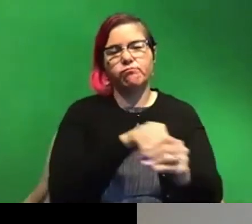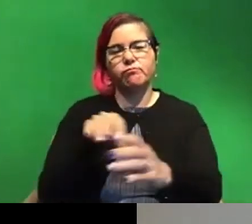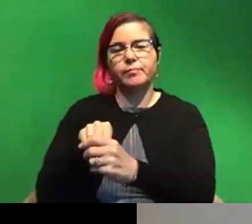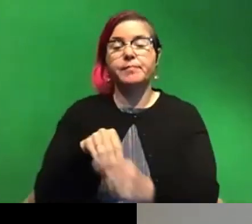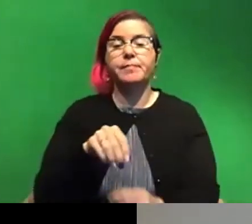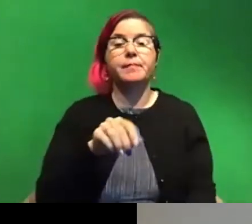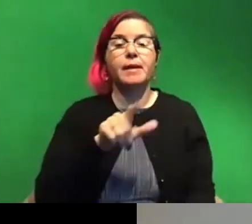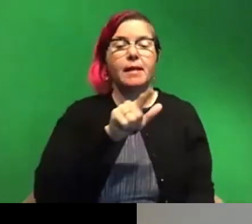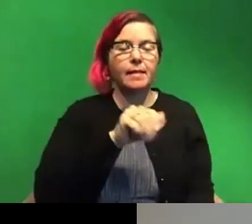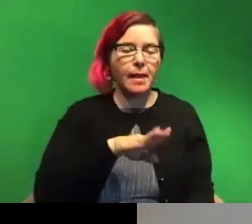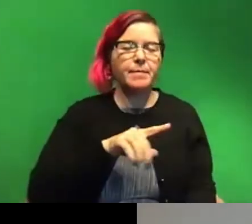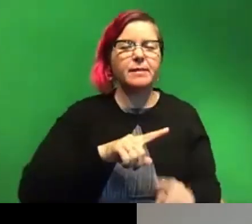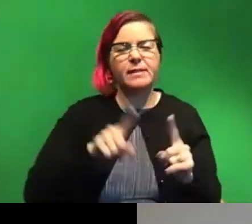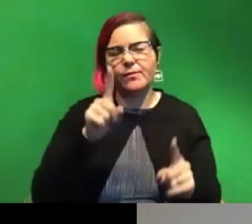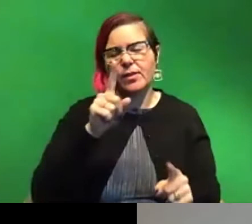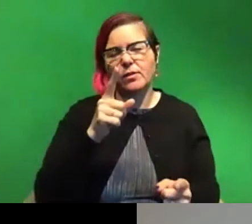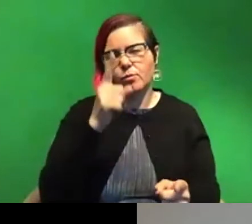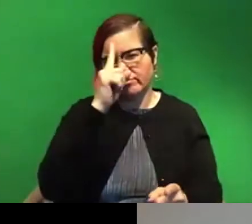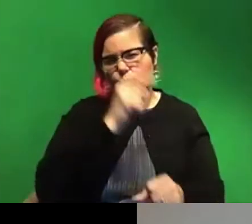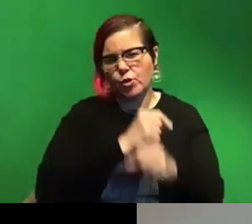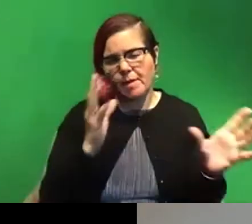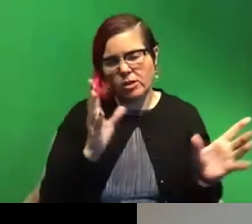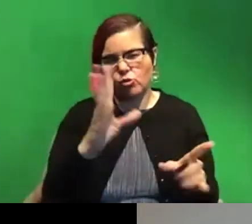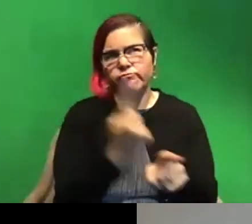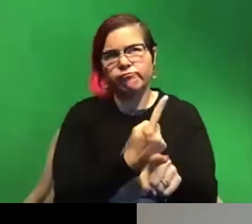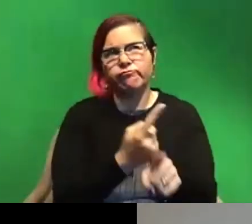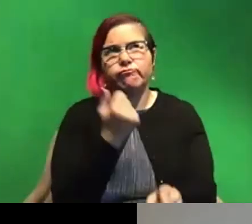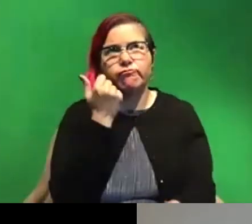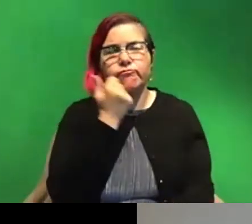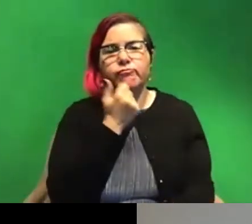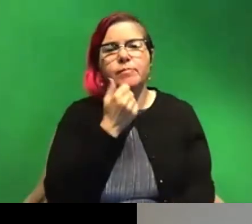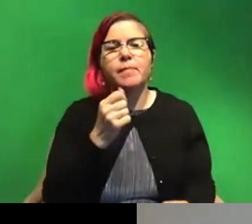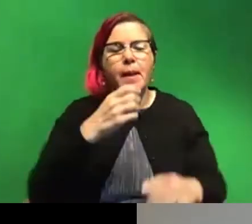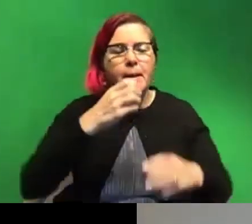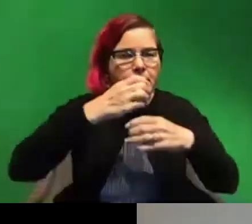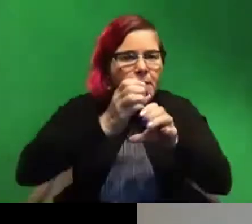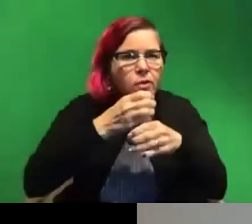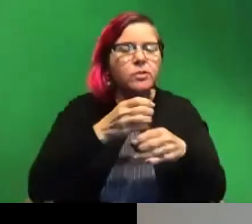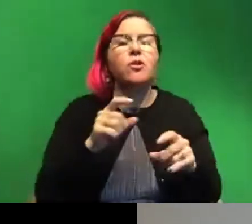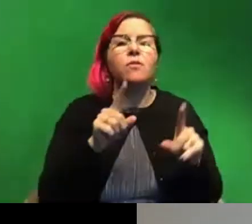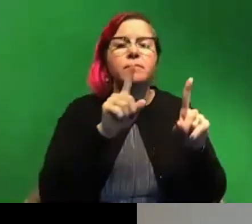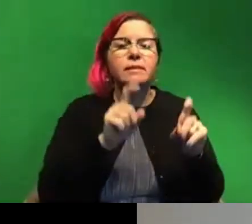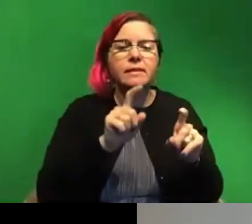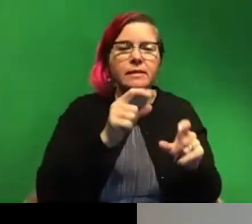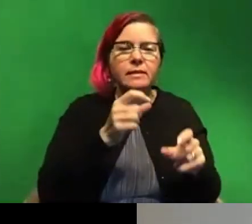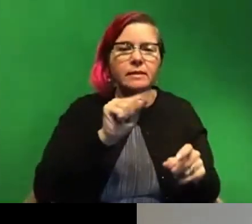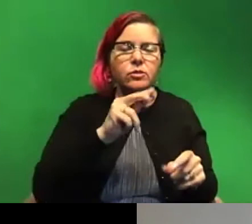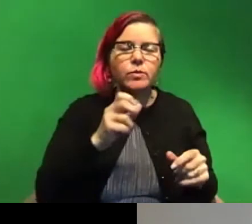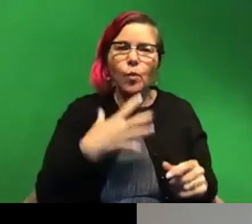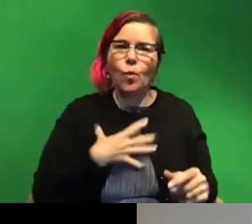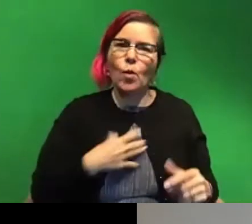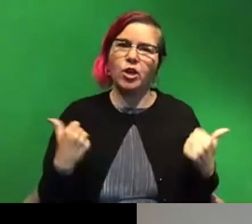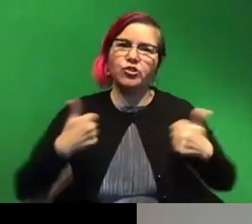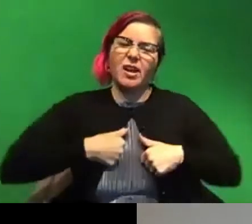what I do is different from probably what you're picturing. You're picturing maybe like some microscopes and test tubes and white jackets, things like